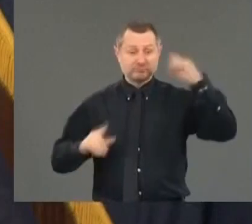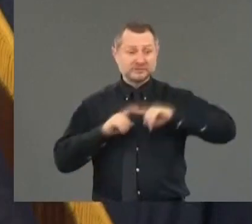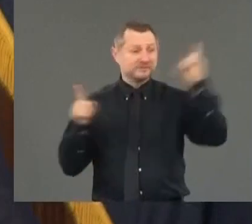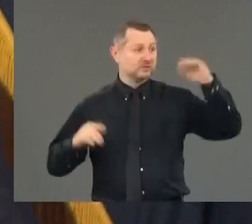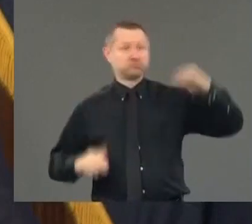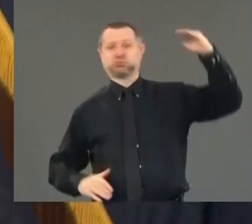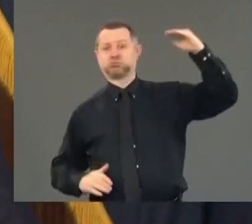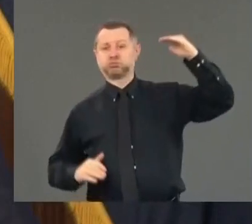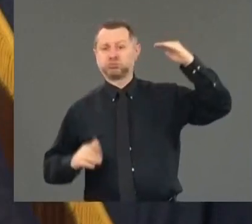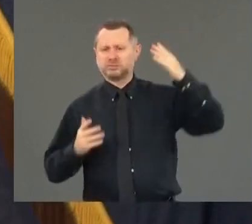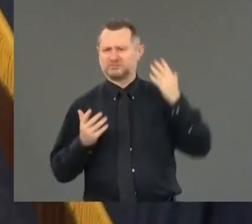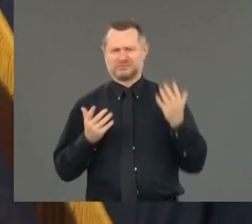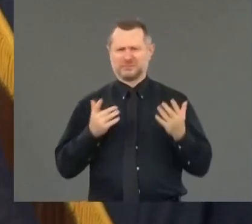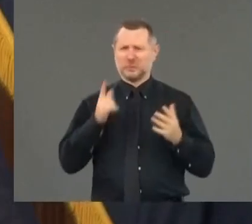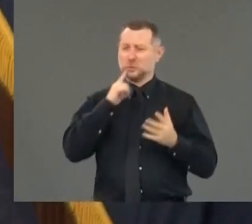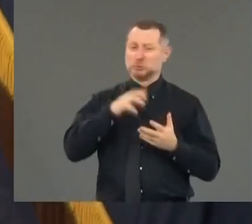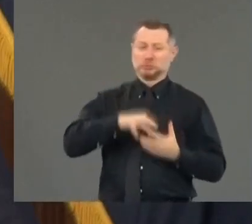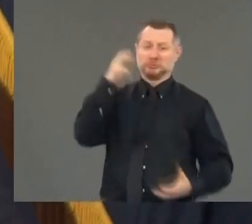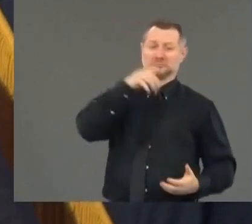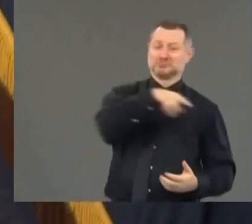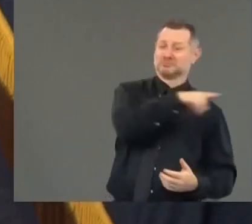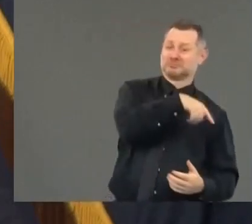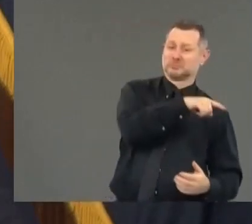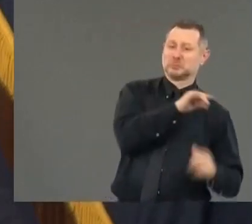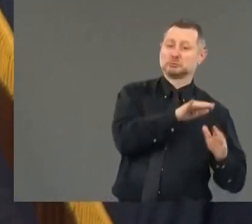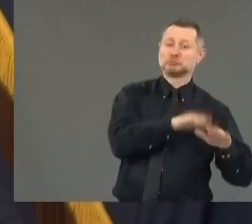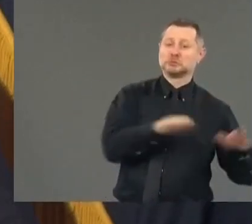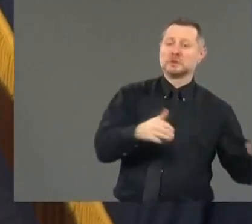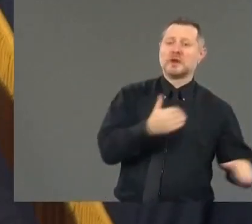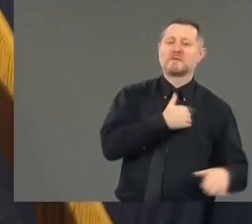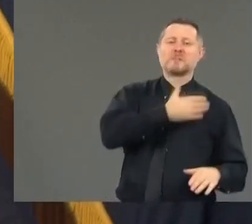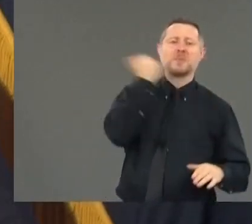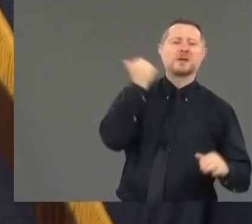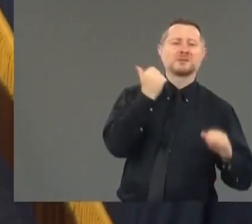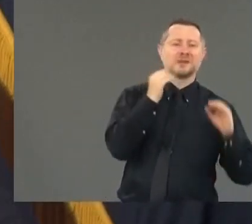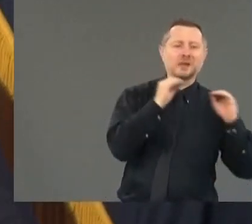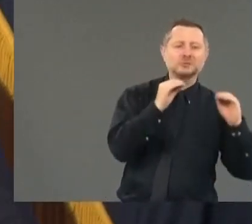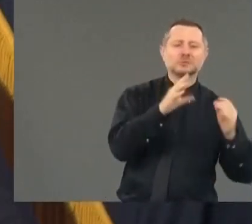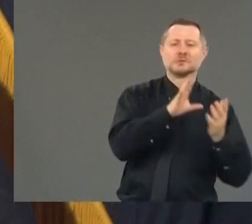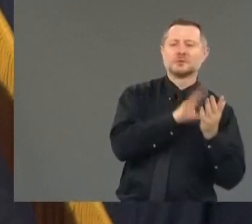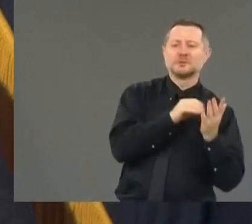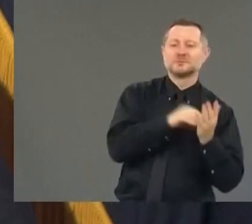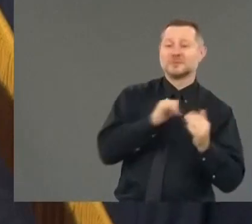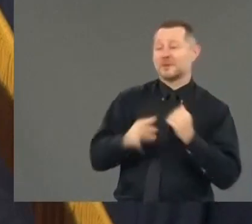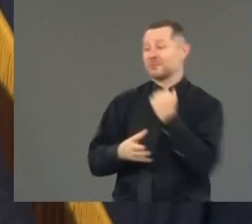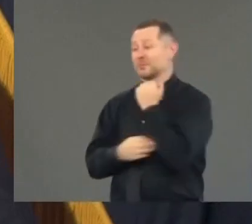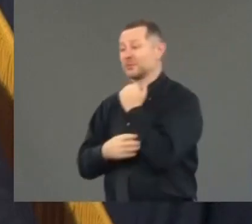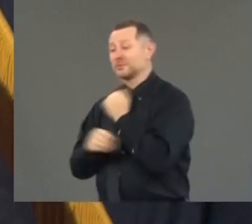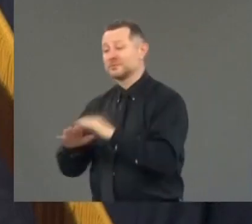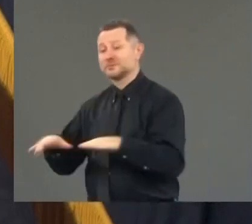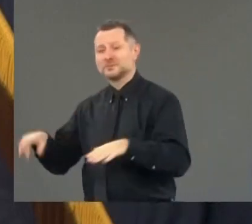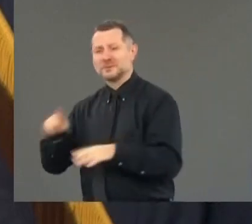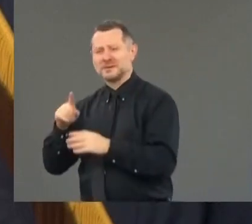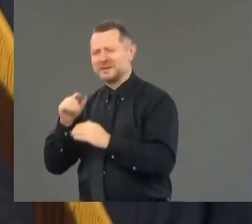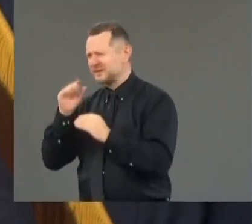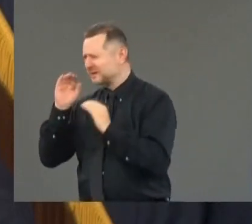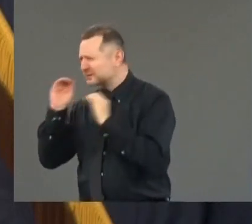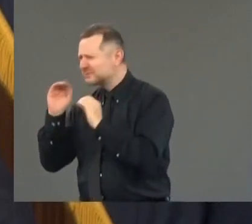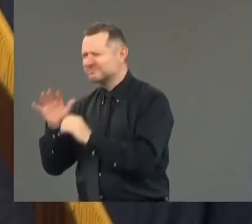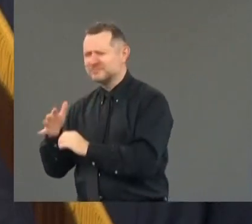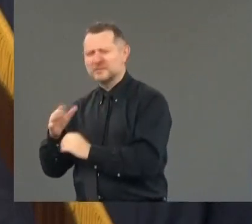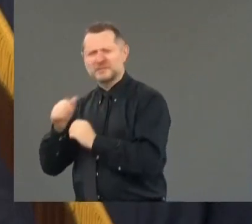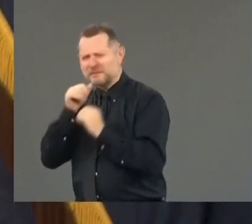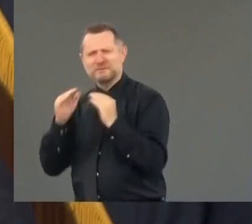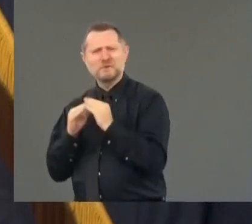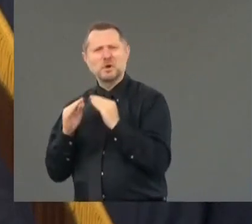children of the rich get a much better education than the children of the poor? How is that fair? How is that